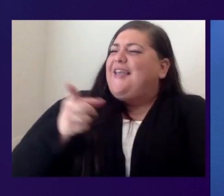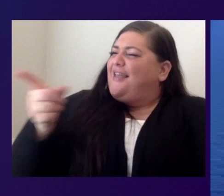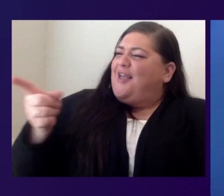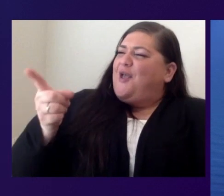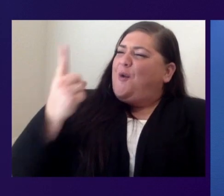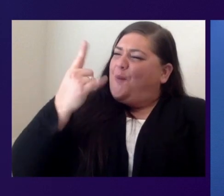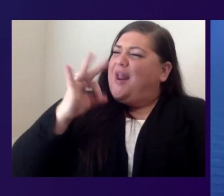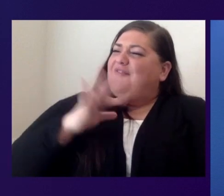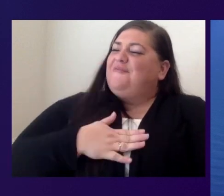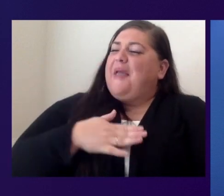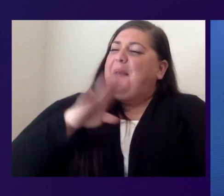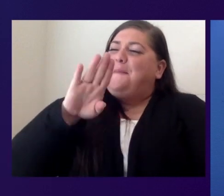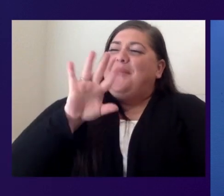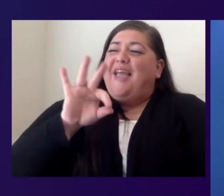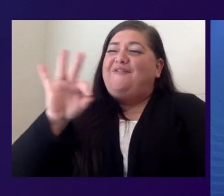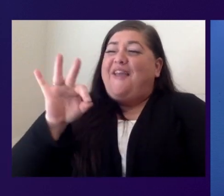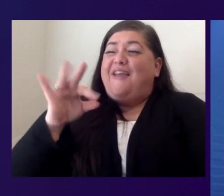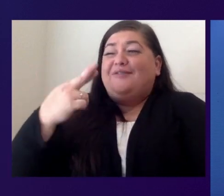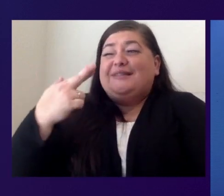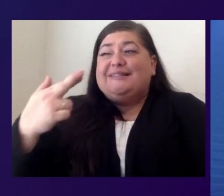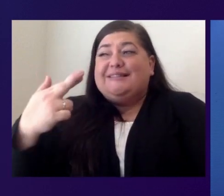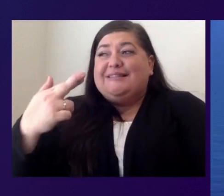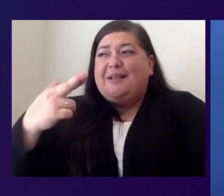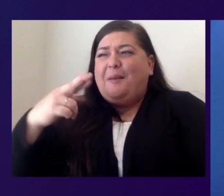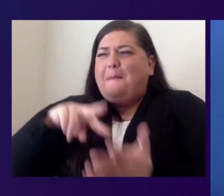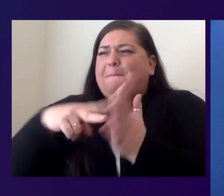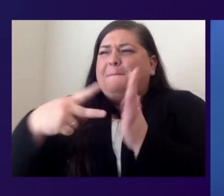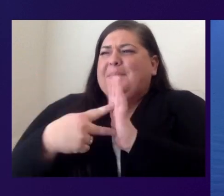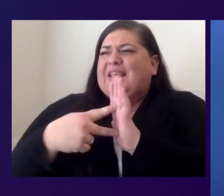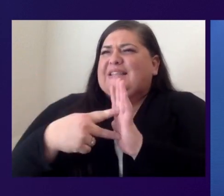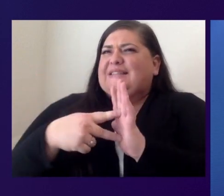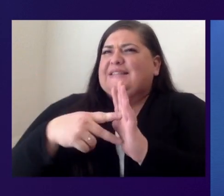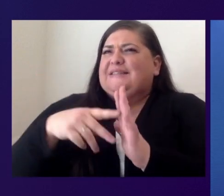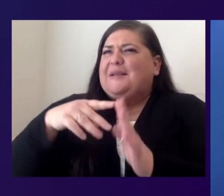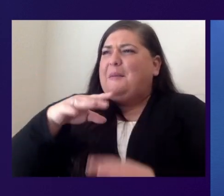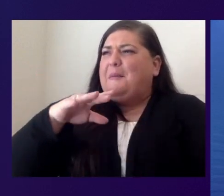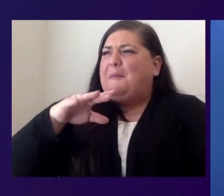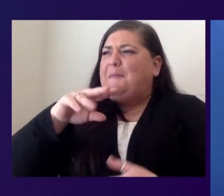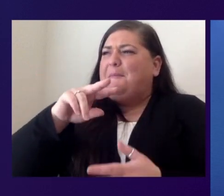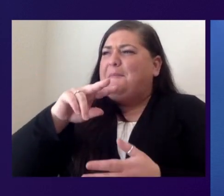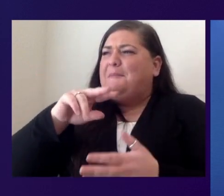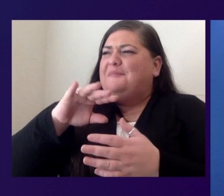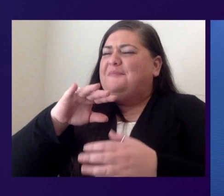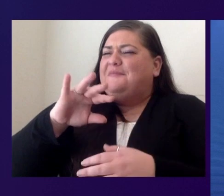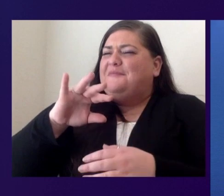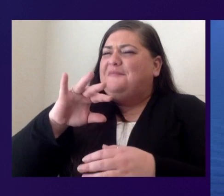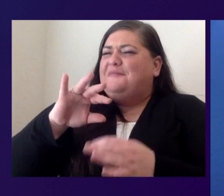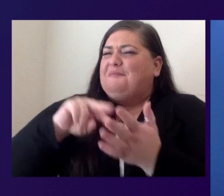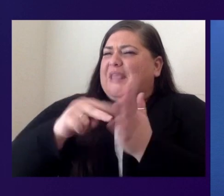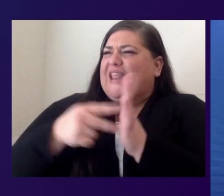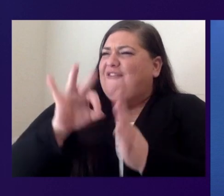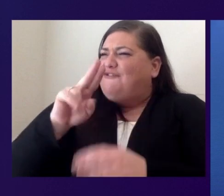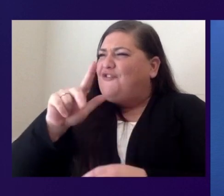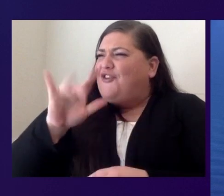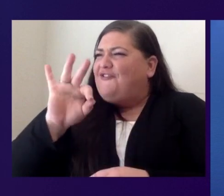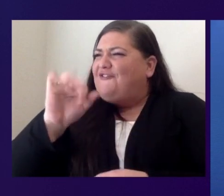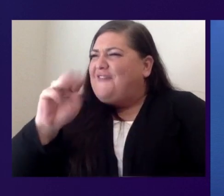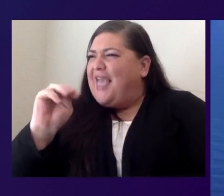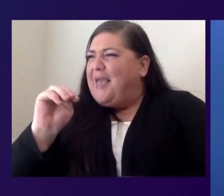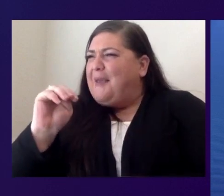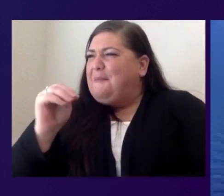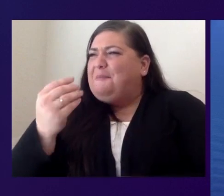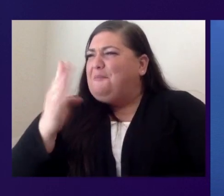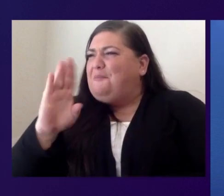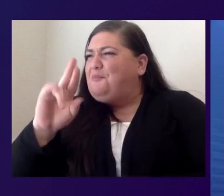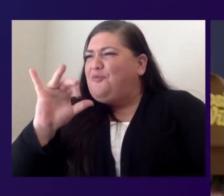BFFs, which I think stands for Ben Folds 5 Fan Club, right? Brick. Brick, yeah. Oh, Brick, what a great song.